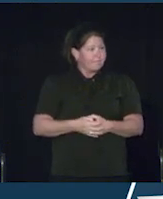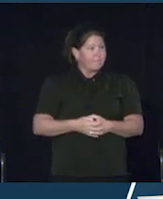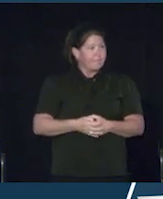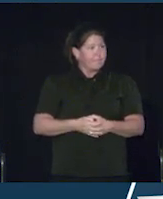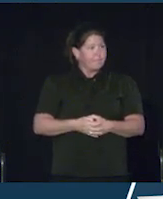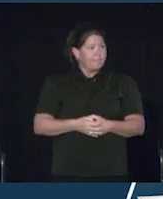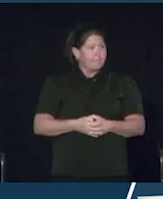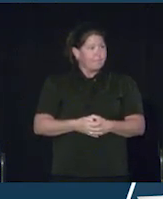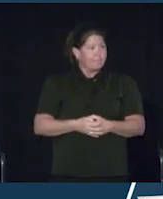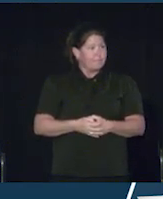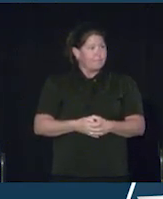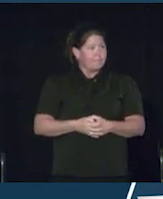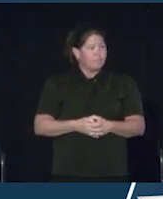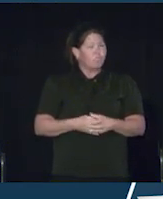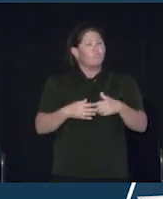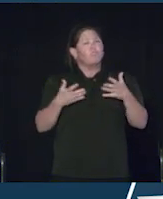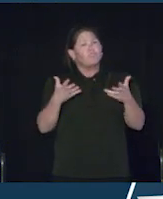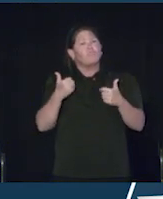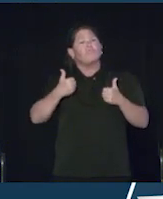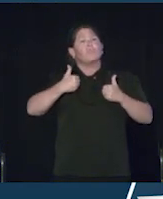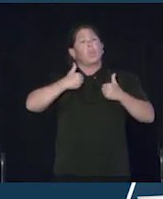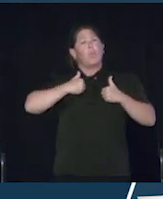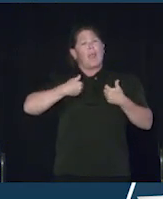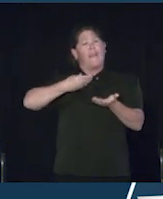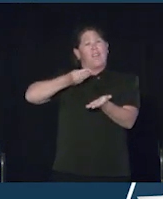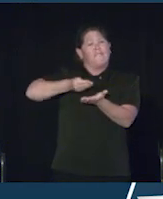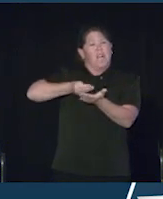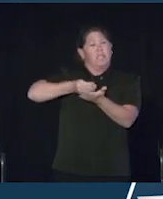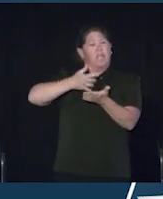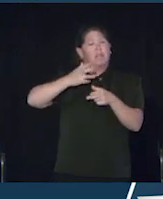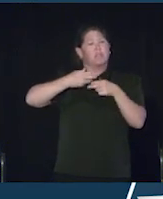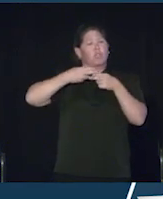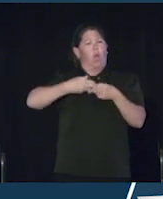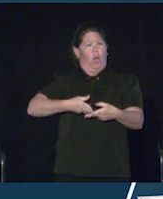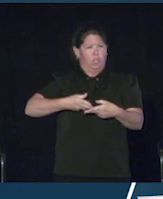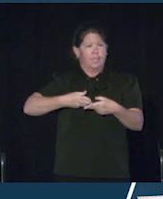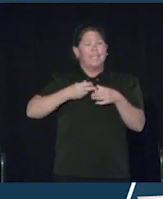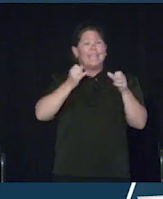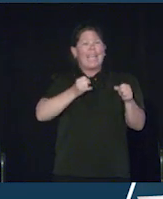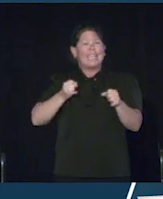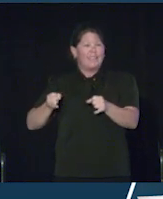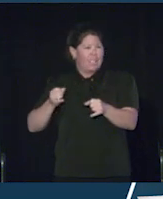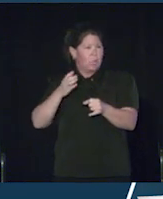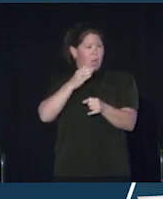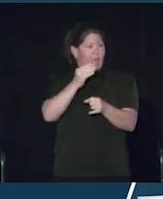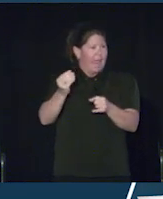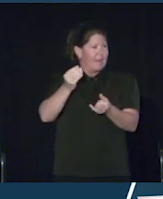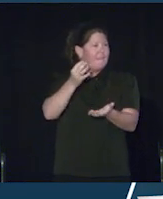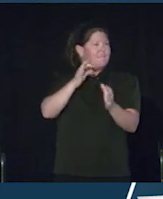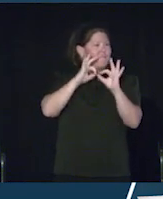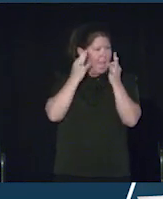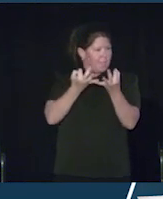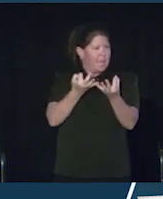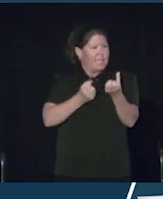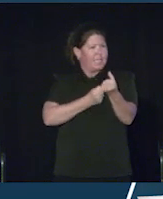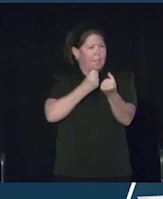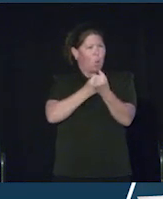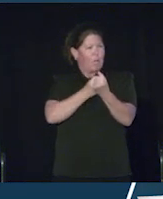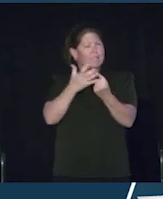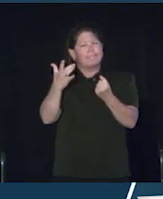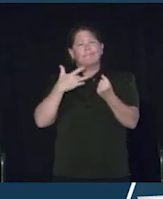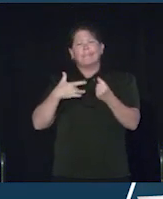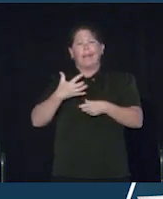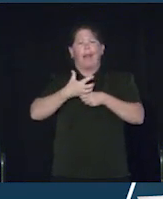We have a certain type of funding. It's called individual and family supports. We often refer to it as IFS funding. And it's